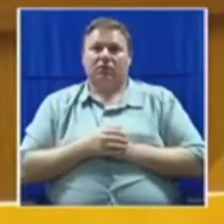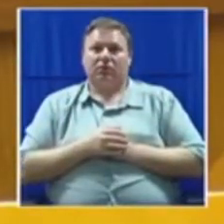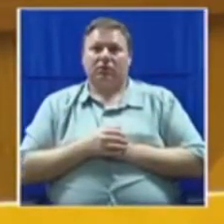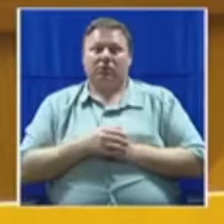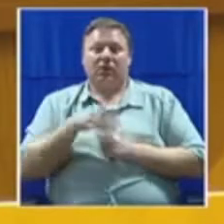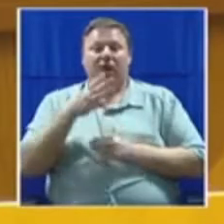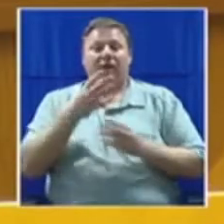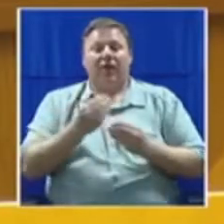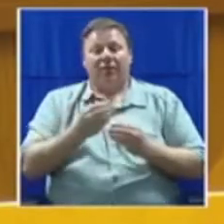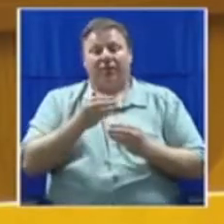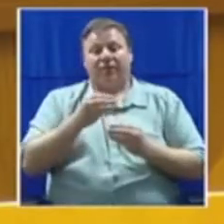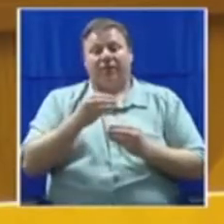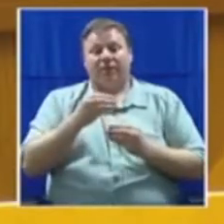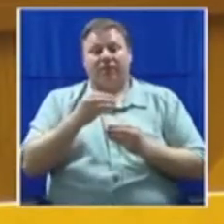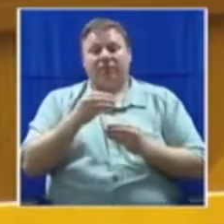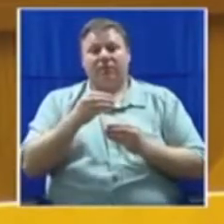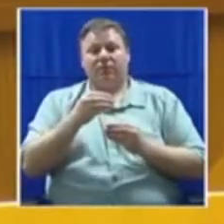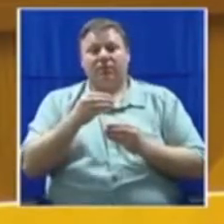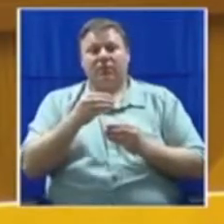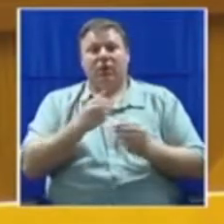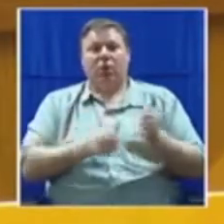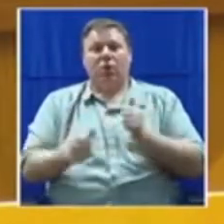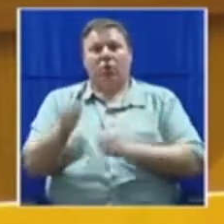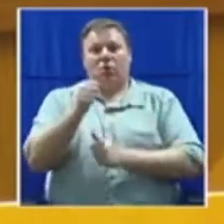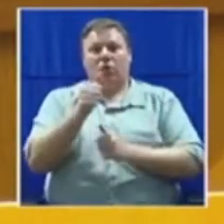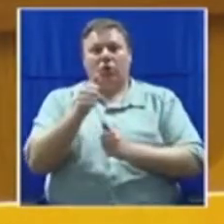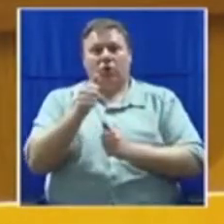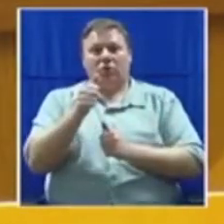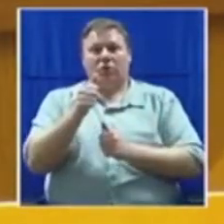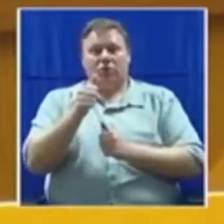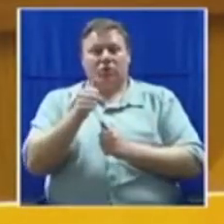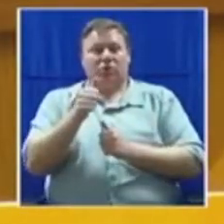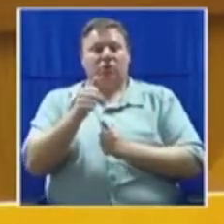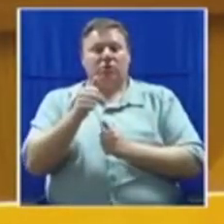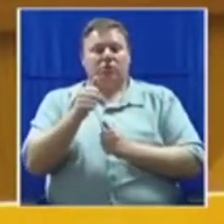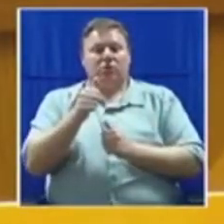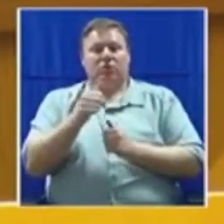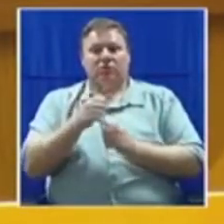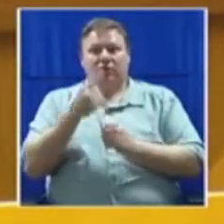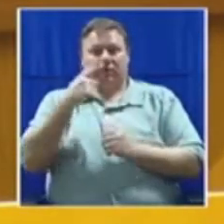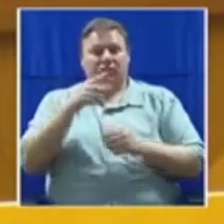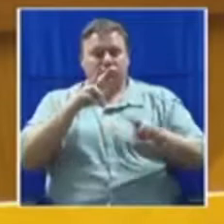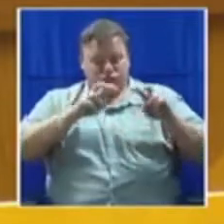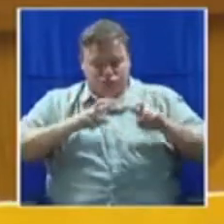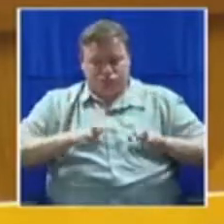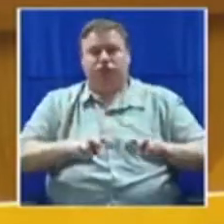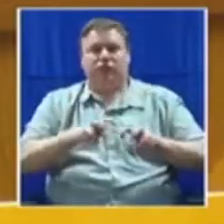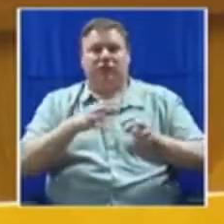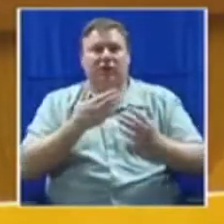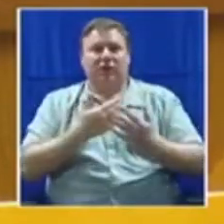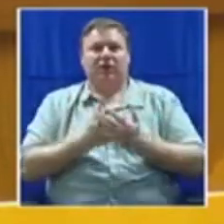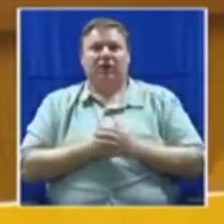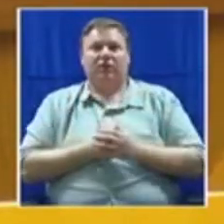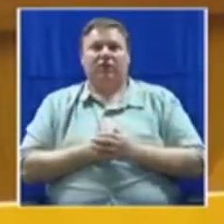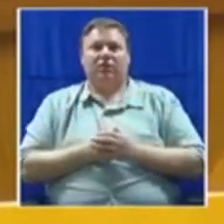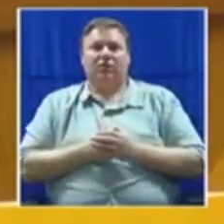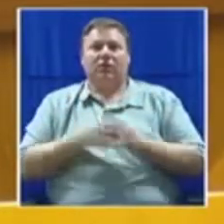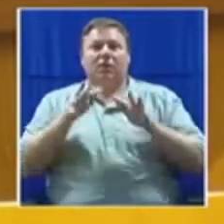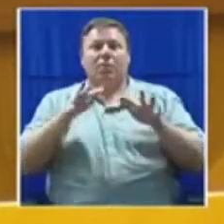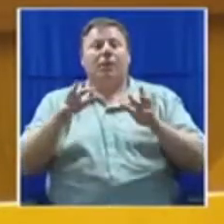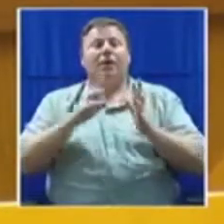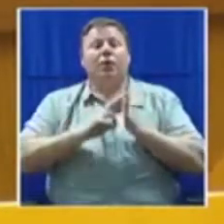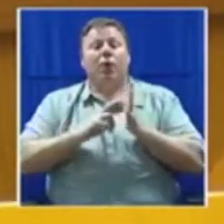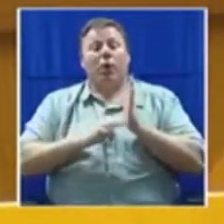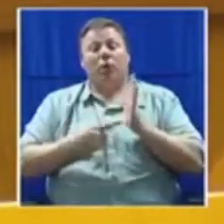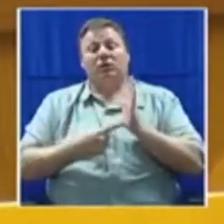investigate matters to which Honorable Maimane refers. It is a matter of public record that the Commission